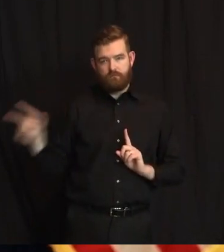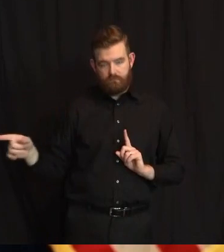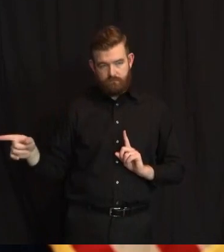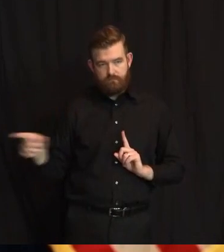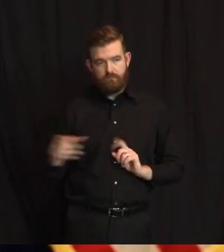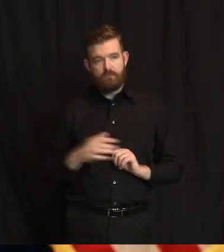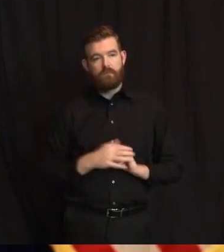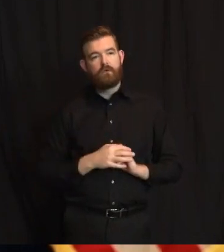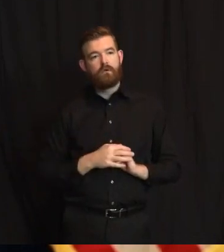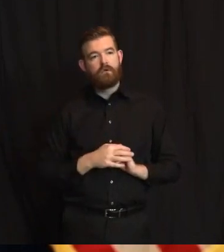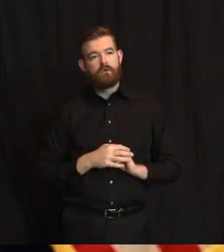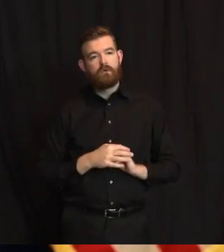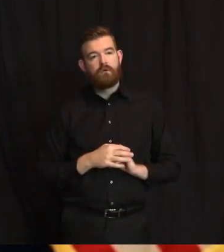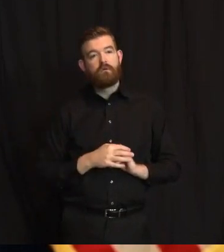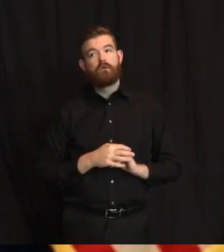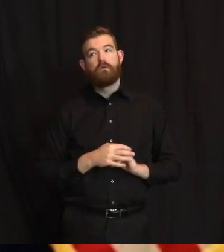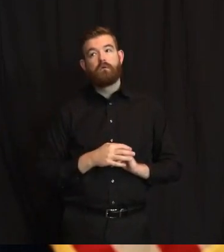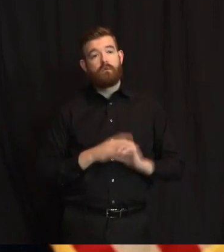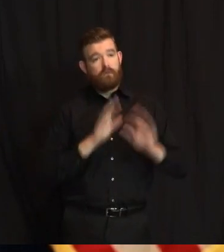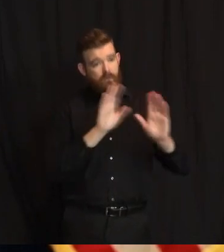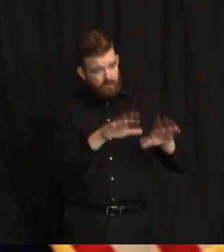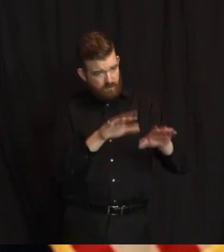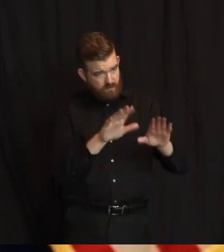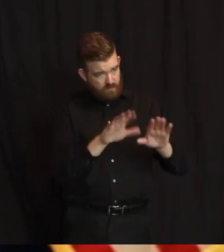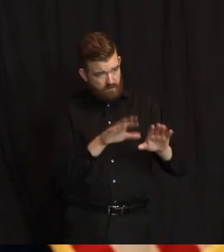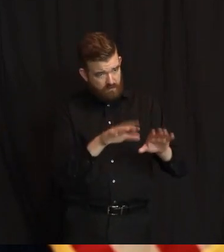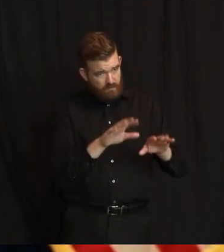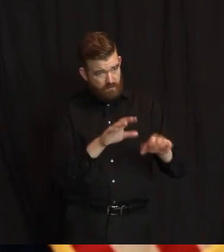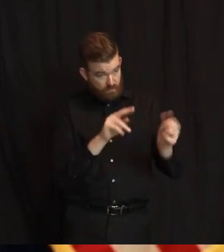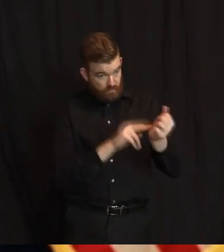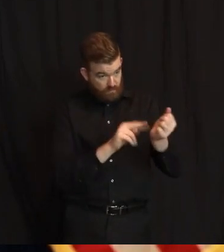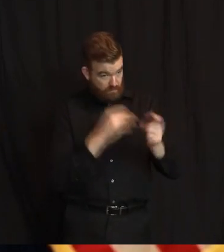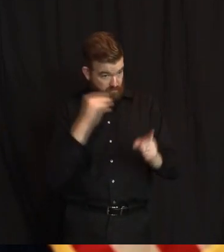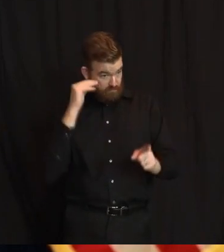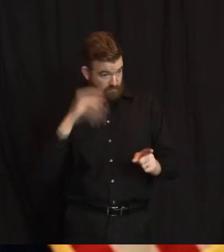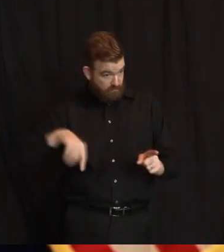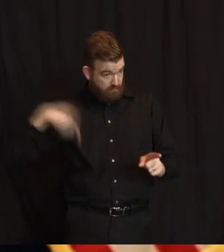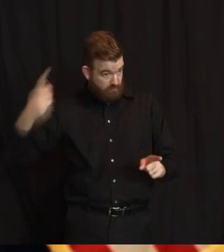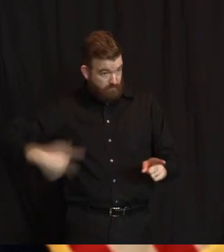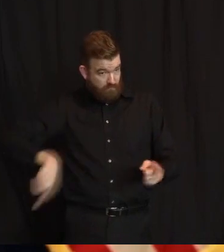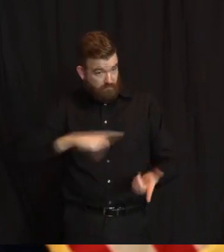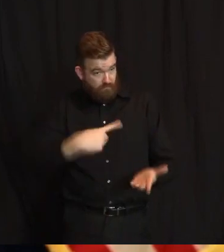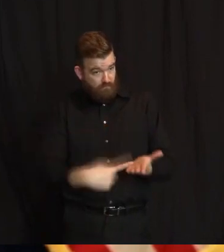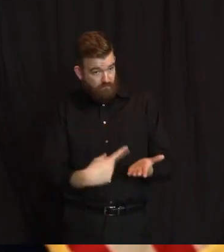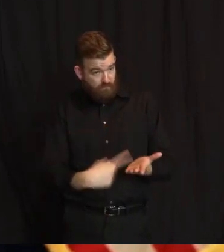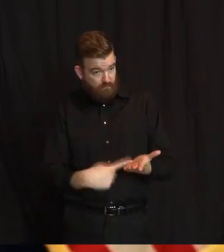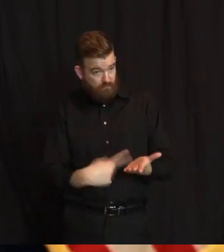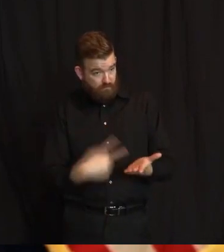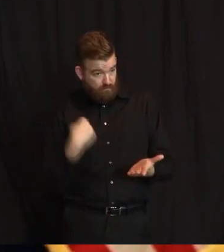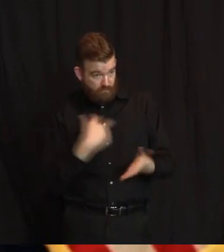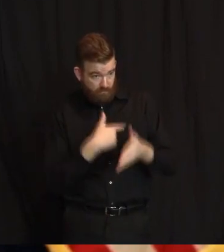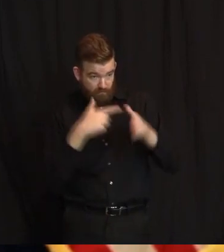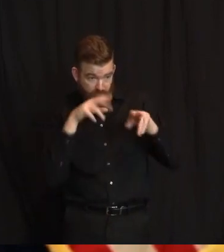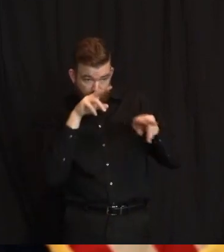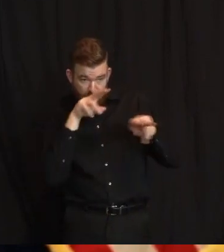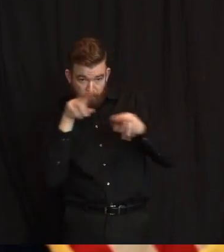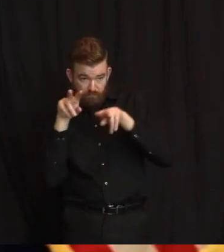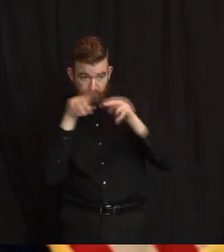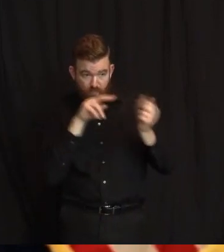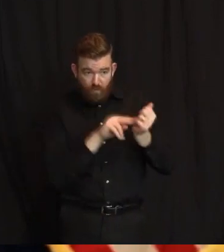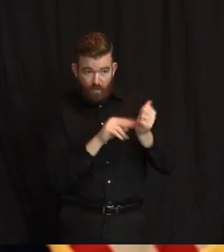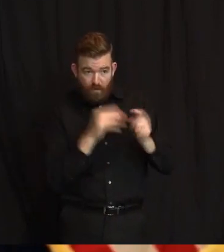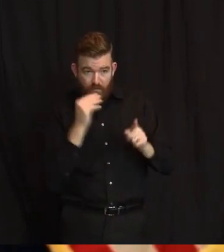care facilities have been a particular area of focus, and it continues to be. And Judy will go through some of the answers, Brian, but